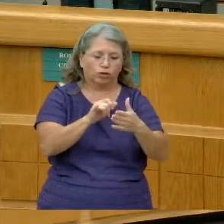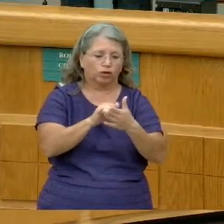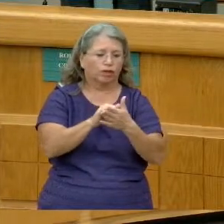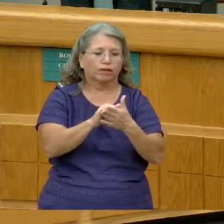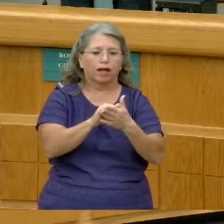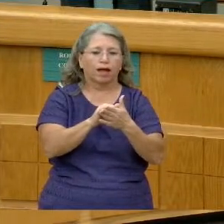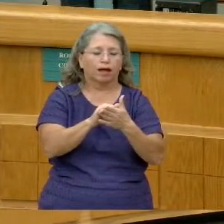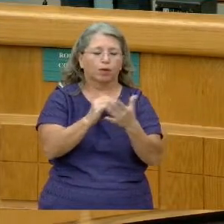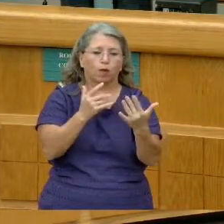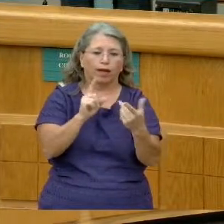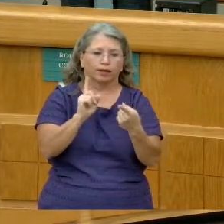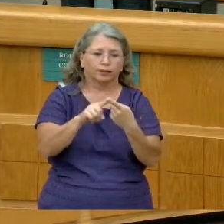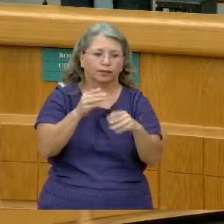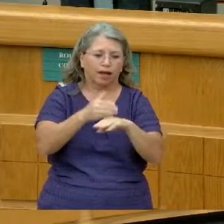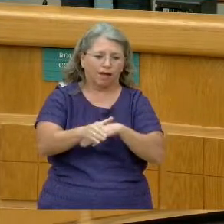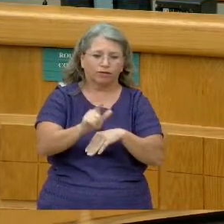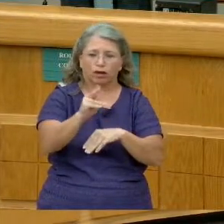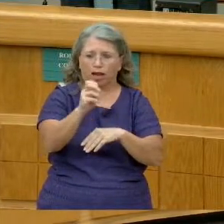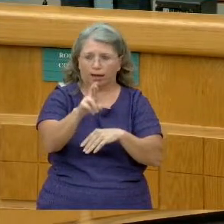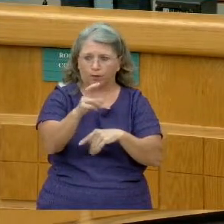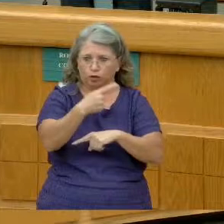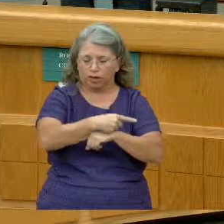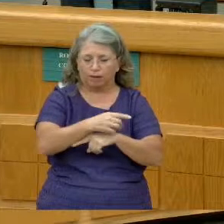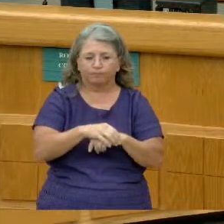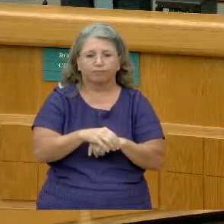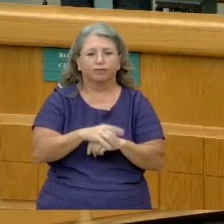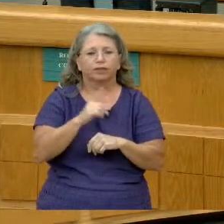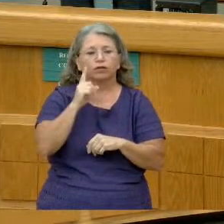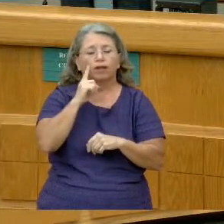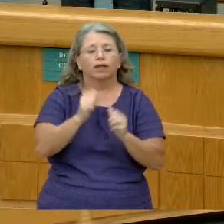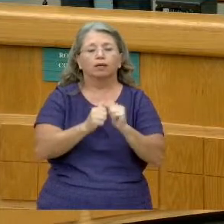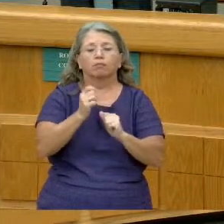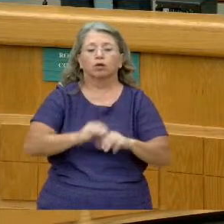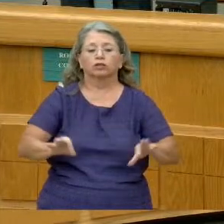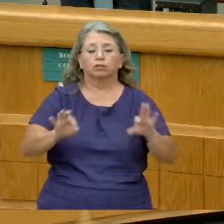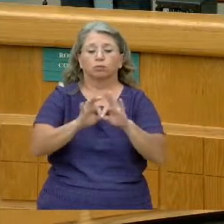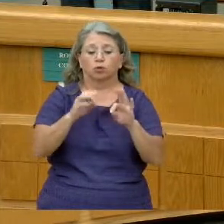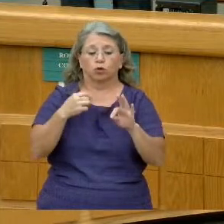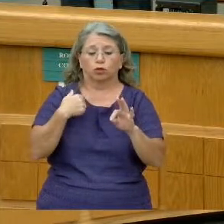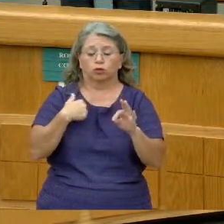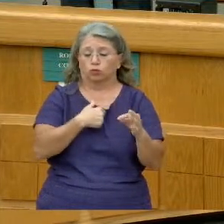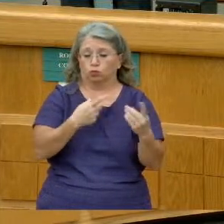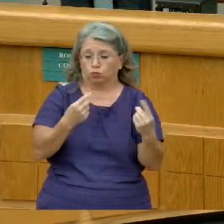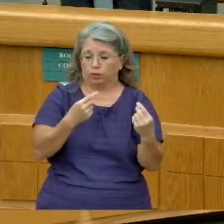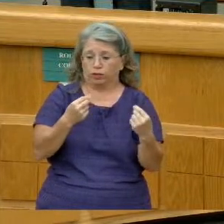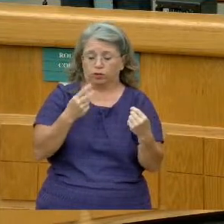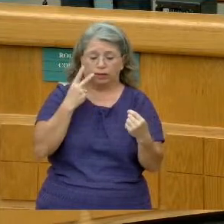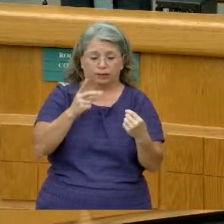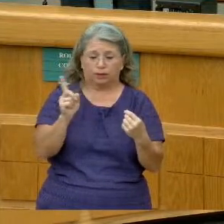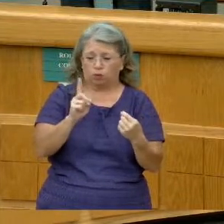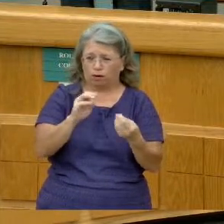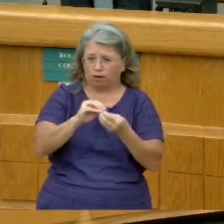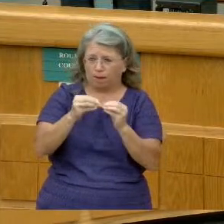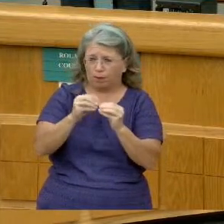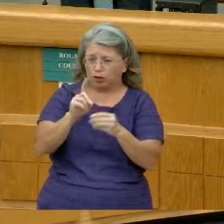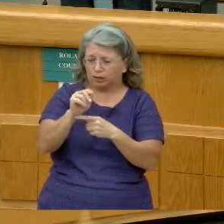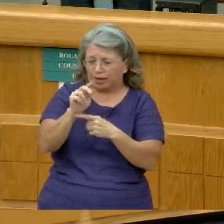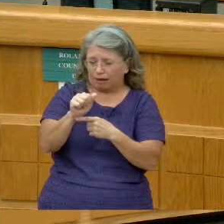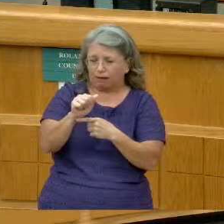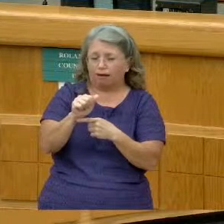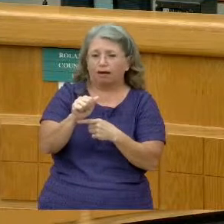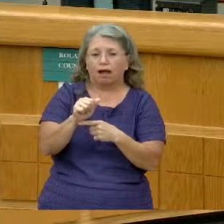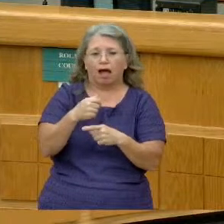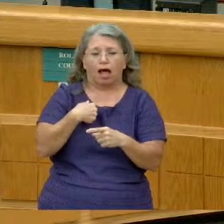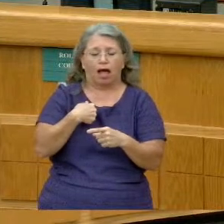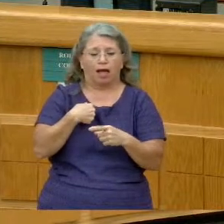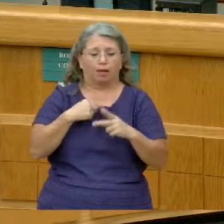think the most important thing that we can do is see where the numbers and the data drive us. I personally suggested that strength conditioning